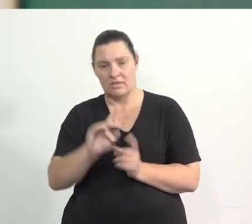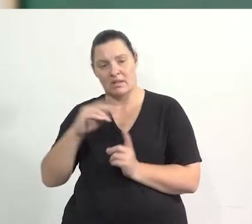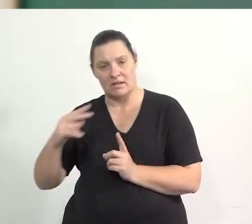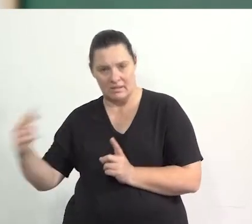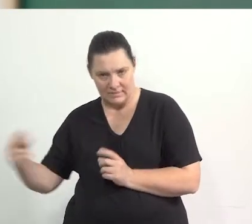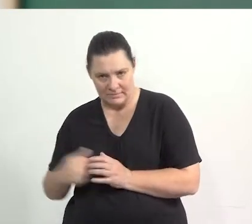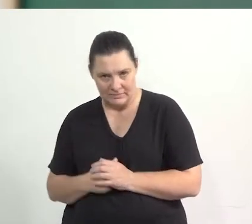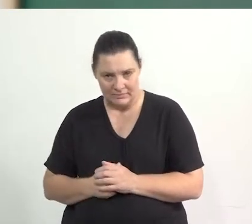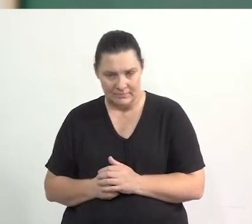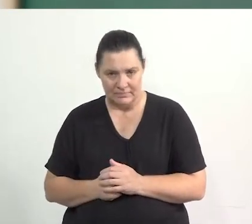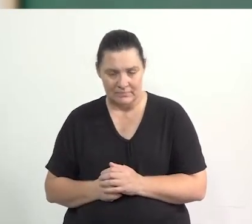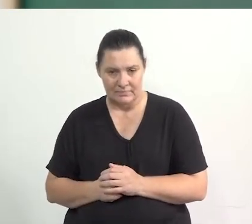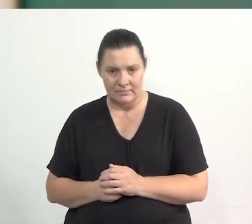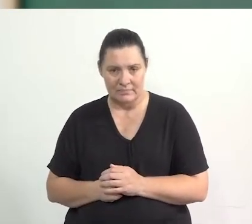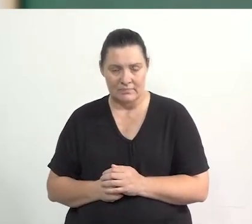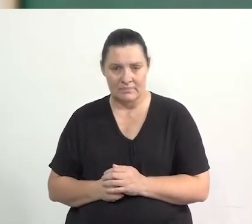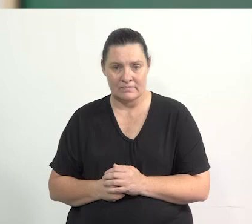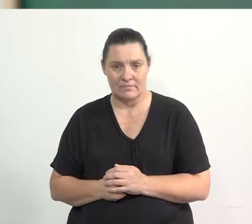include the third one.